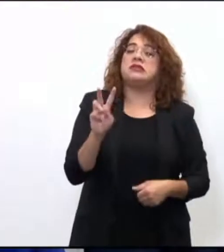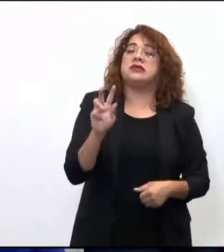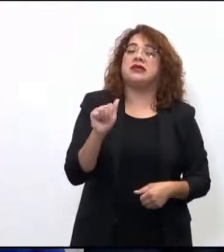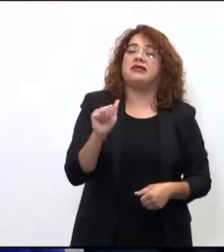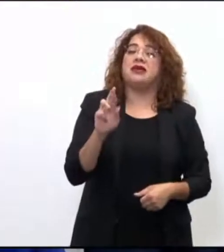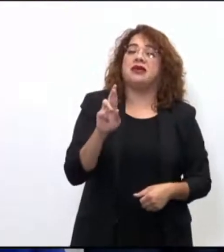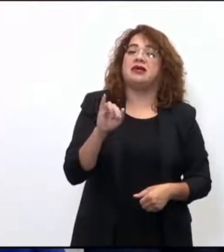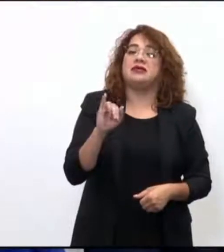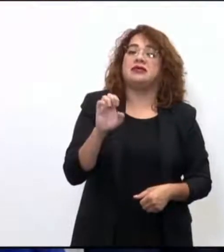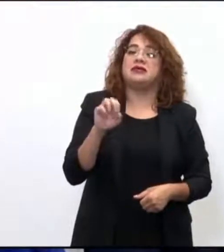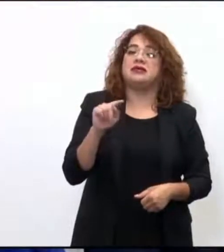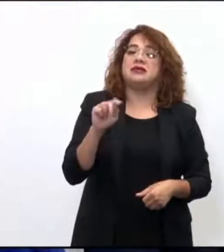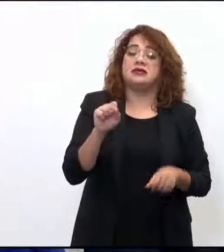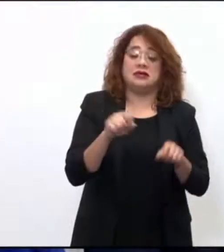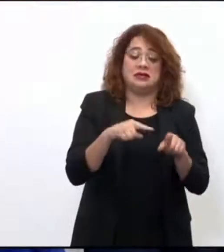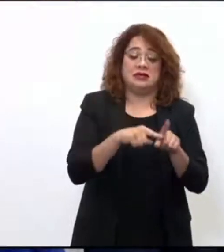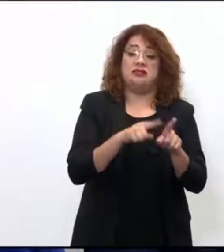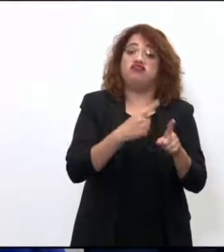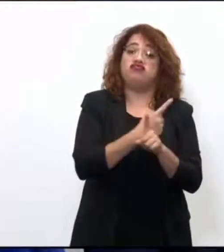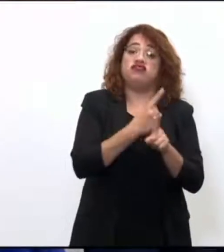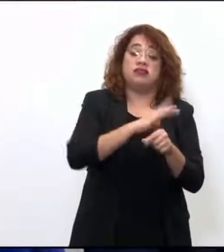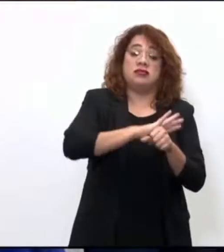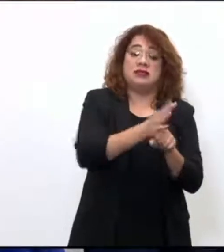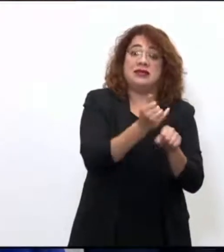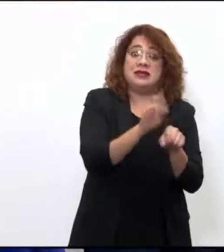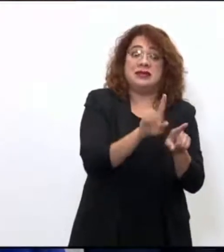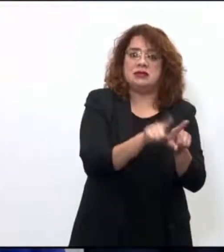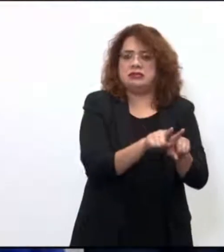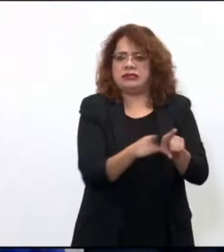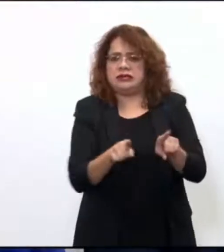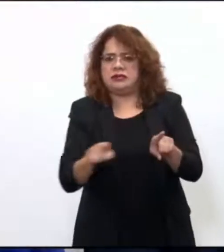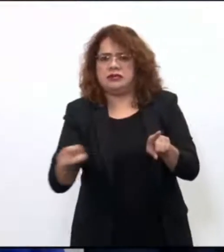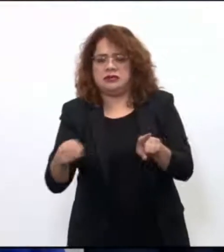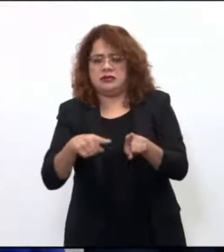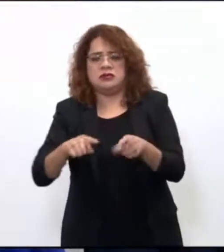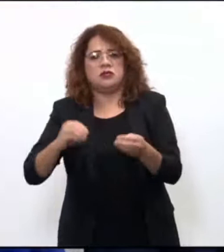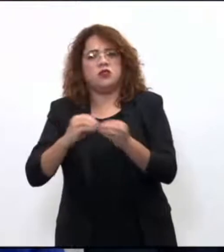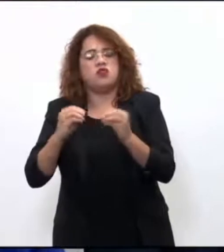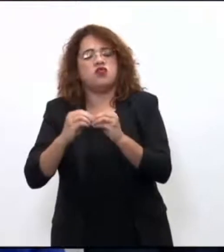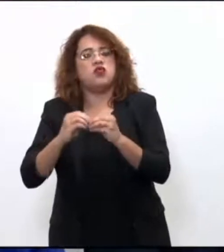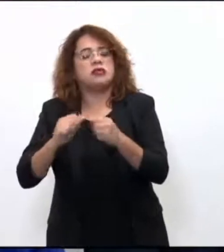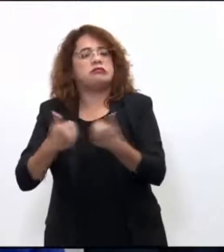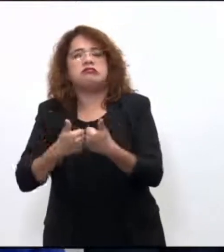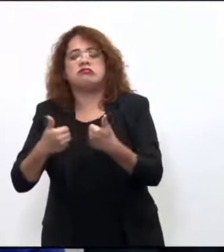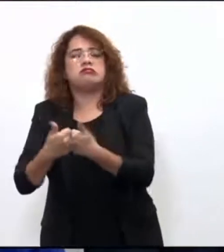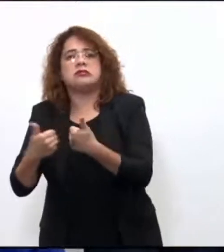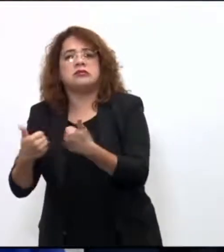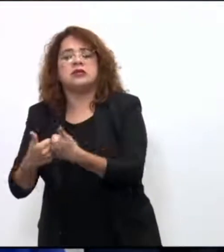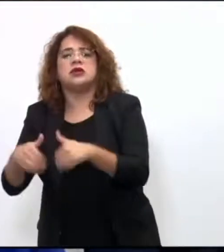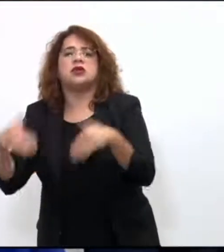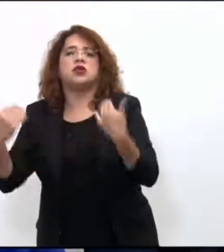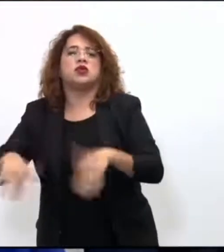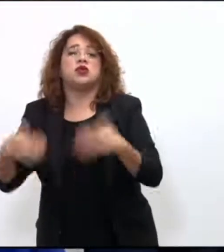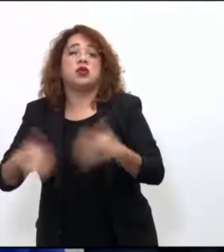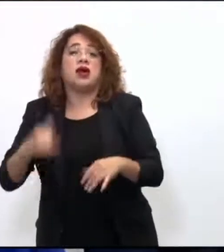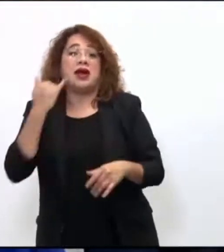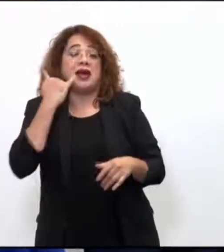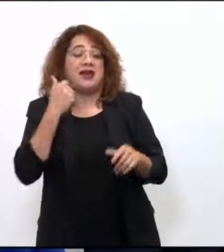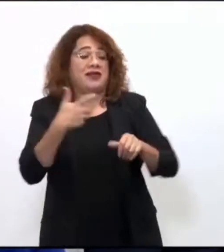the virus won't be able to spread, and that will make it impossible for variants to